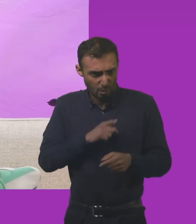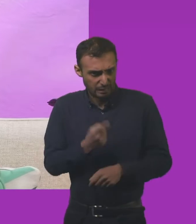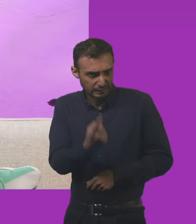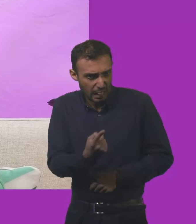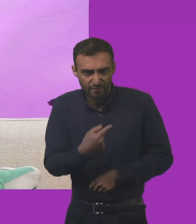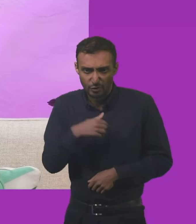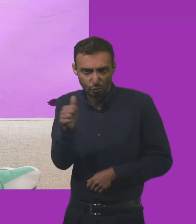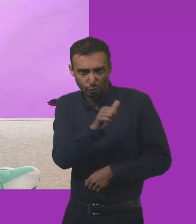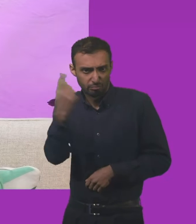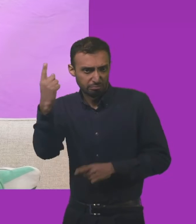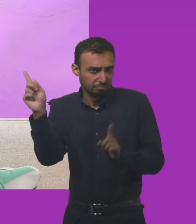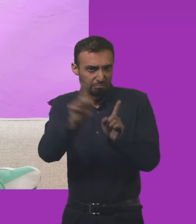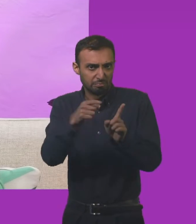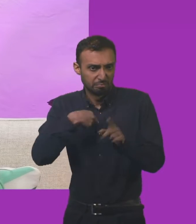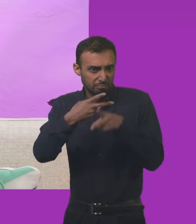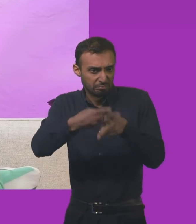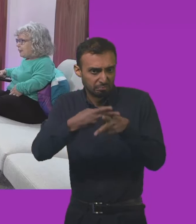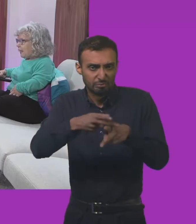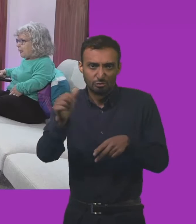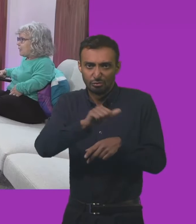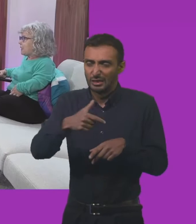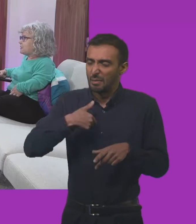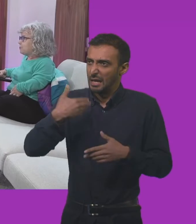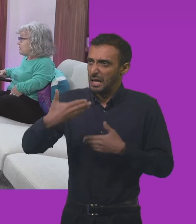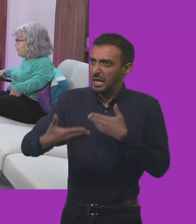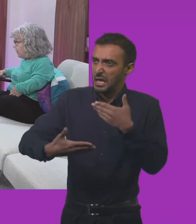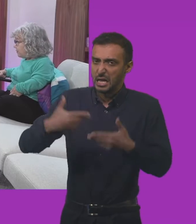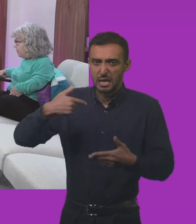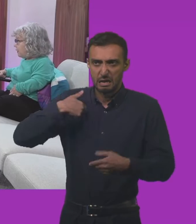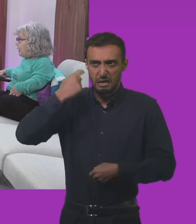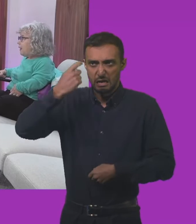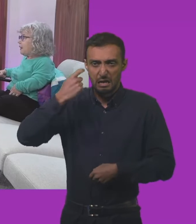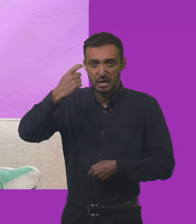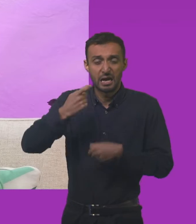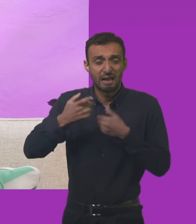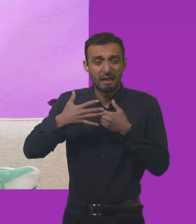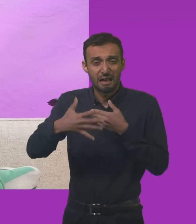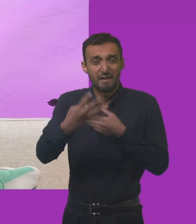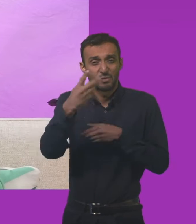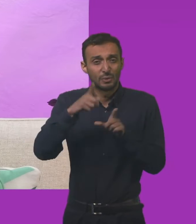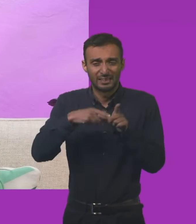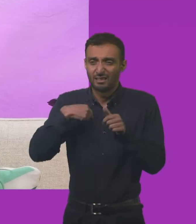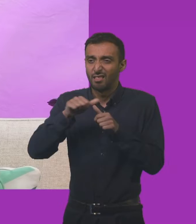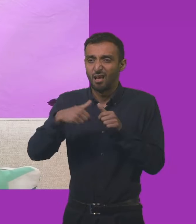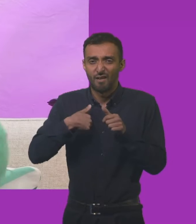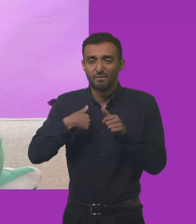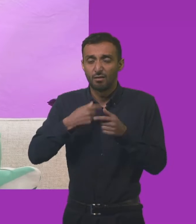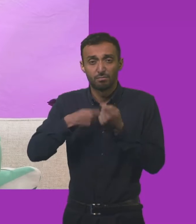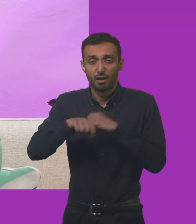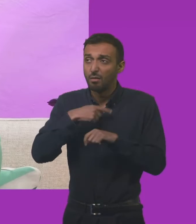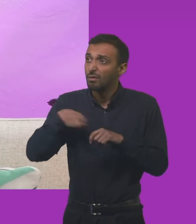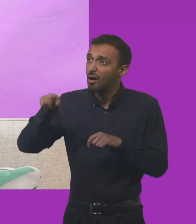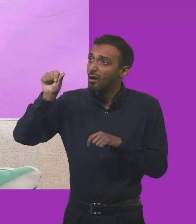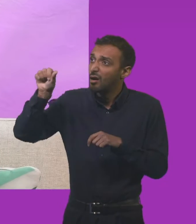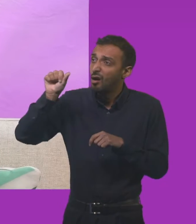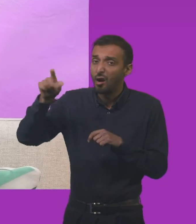carer. And after about 4 years of that, I kind of, I guess, believed it. And I didn't realize that it really